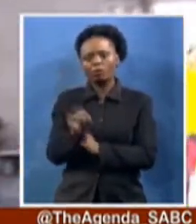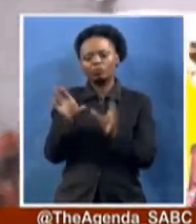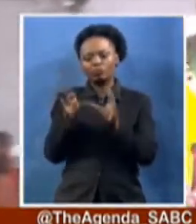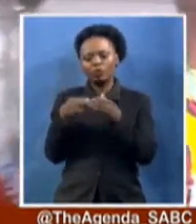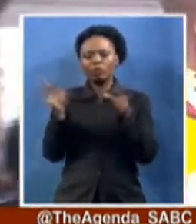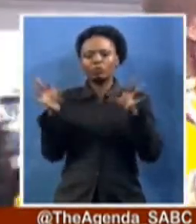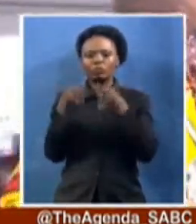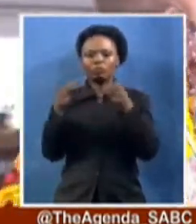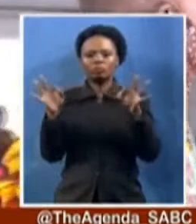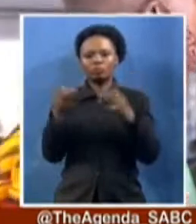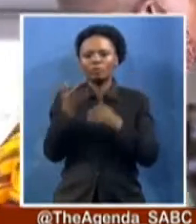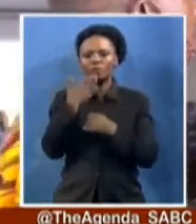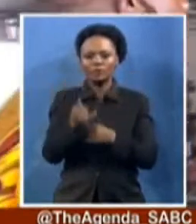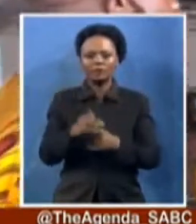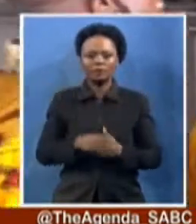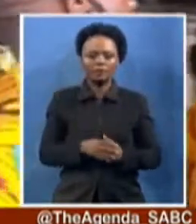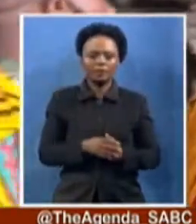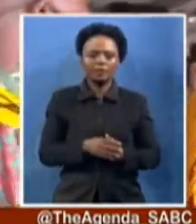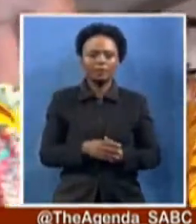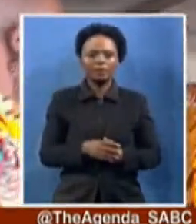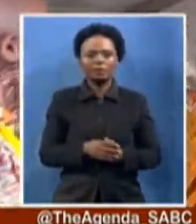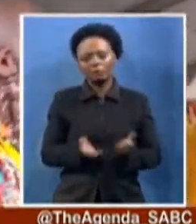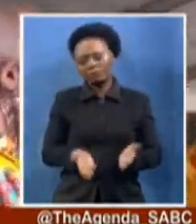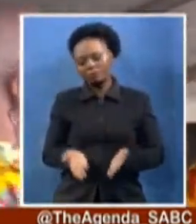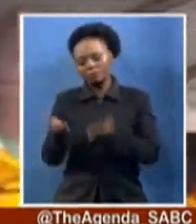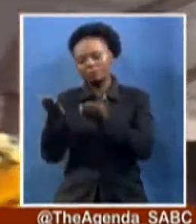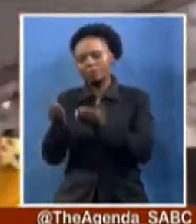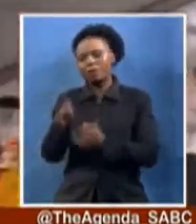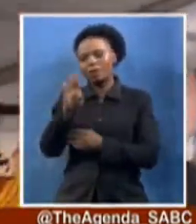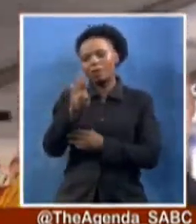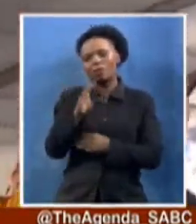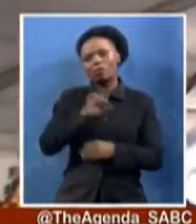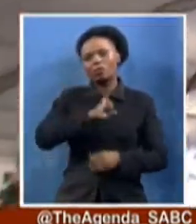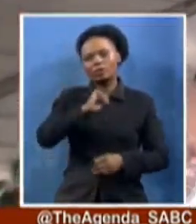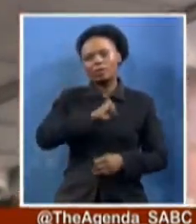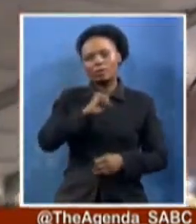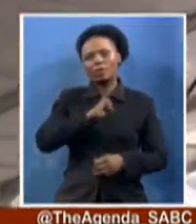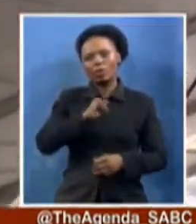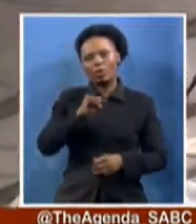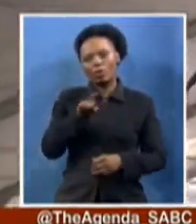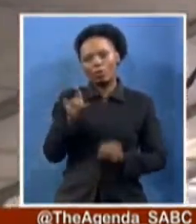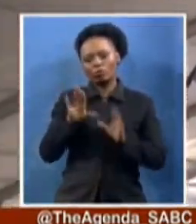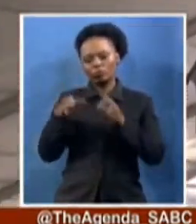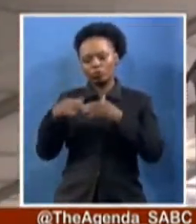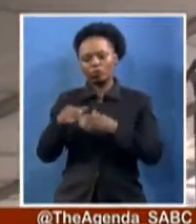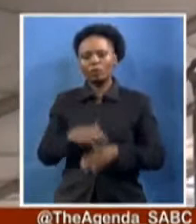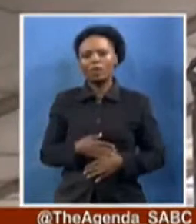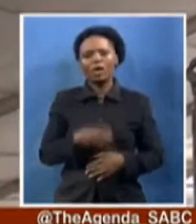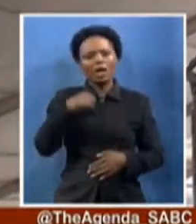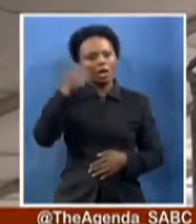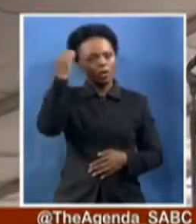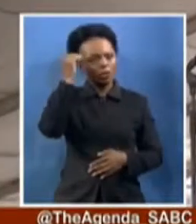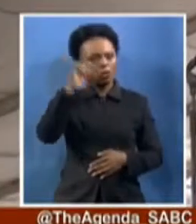Over to you, Botshabelo. I know Botshabelo people will be happy, hey?